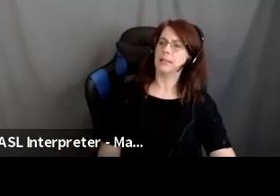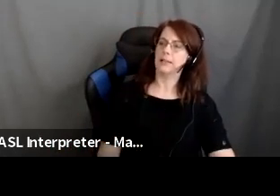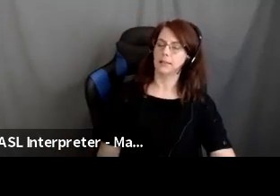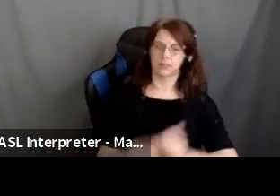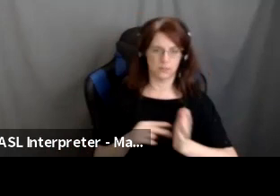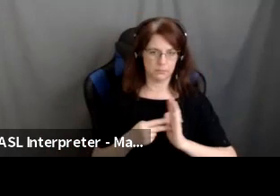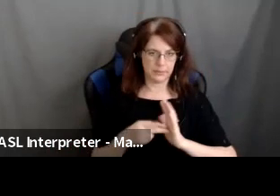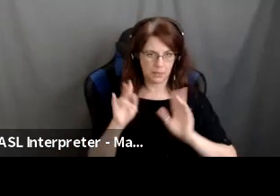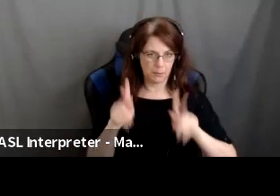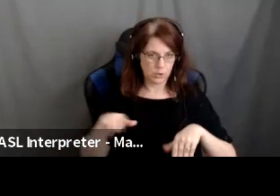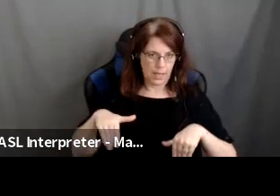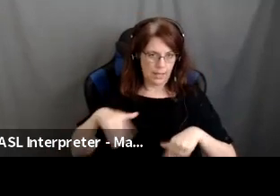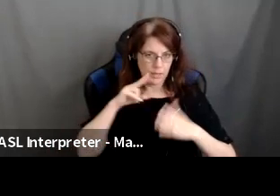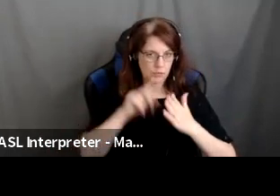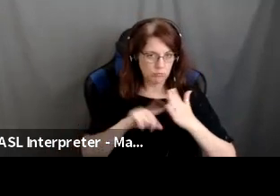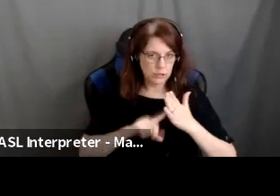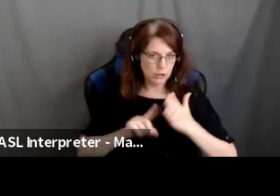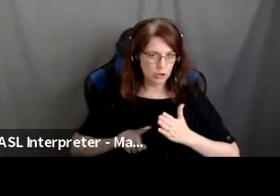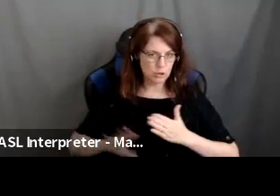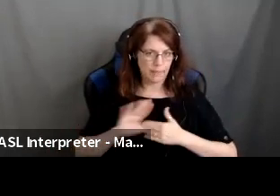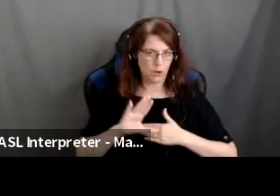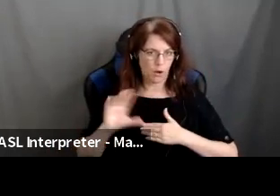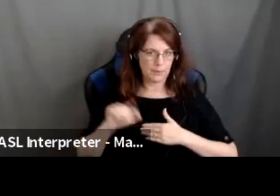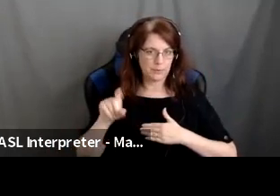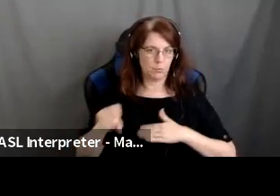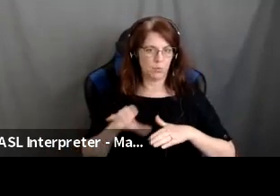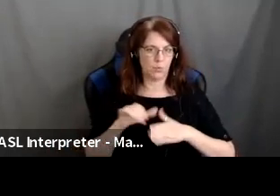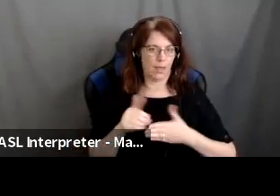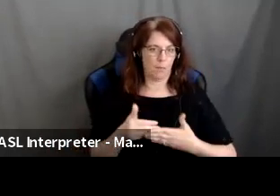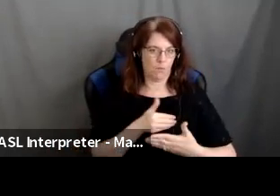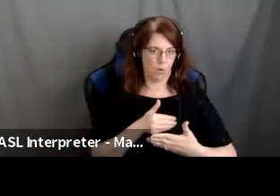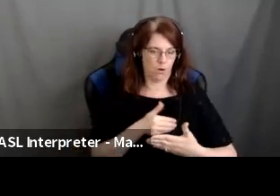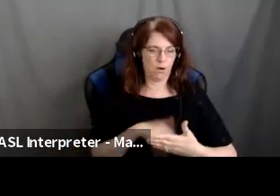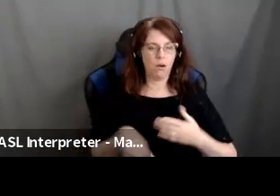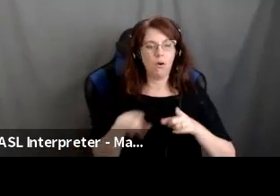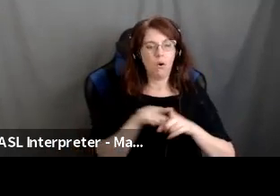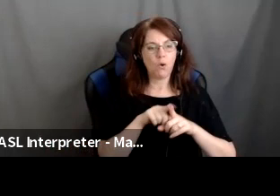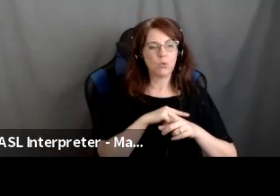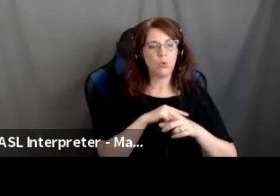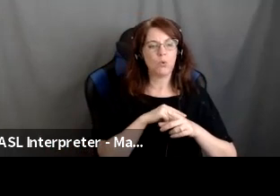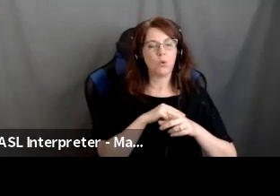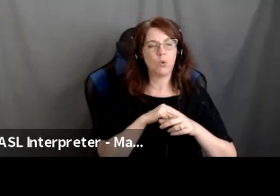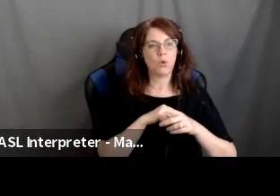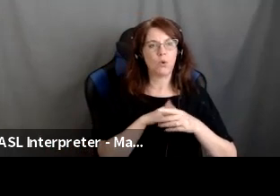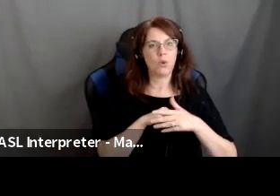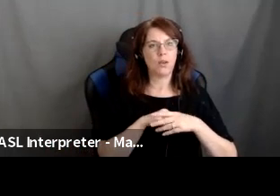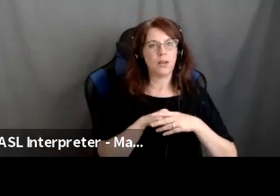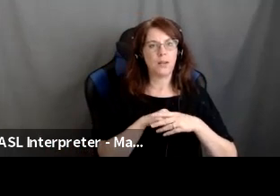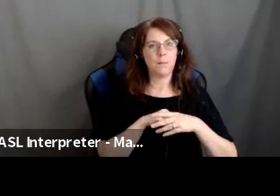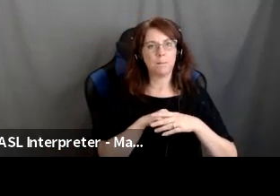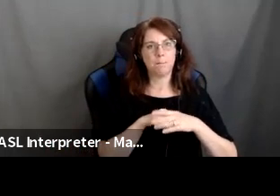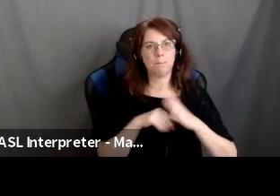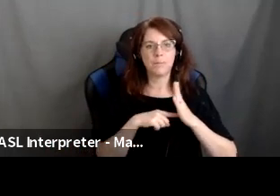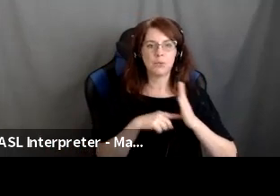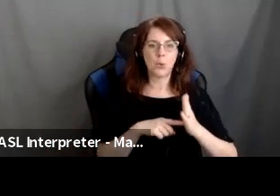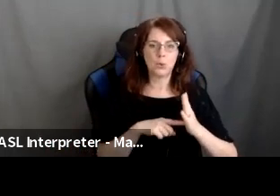their research on the company, which they're supposed to do ahead of time. And it also says that they